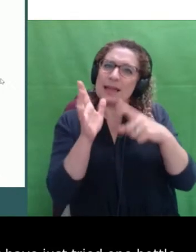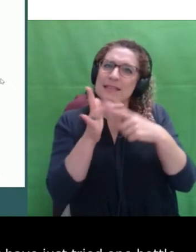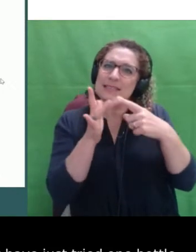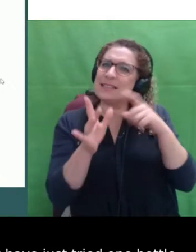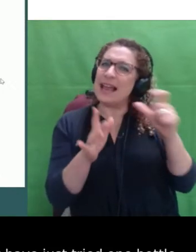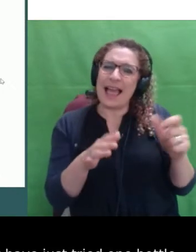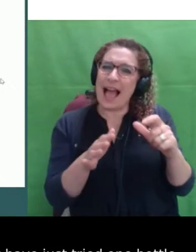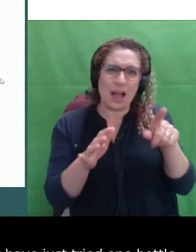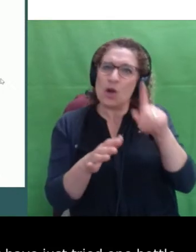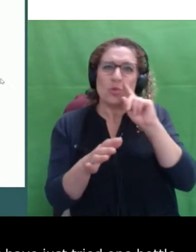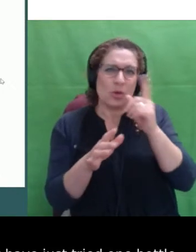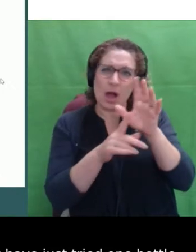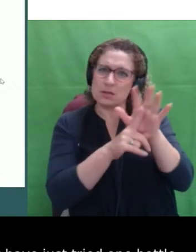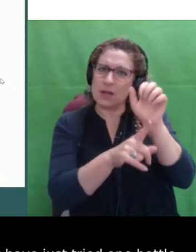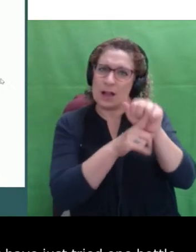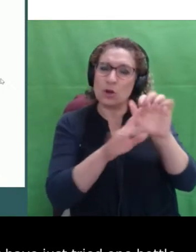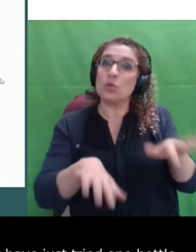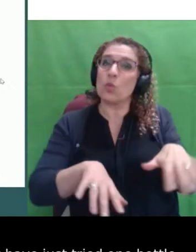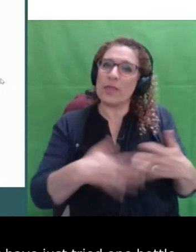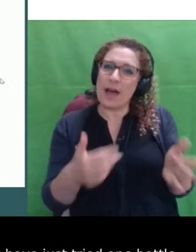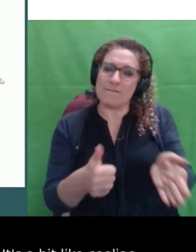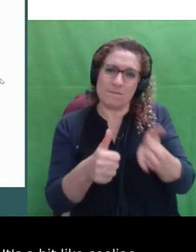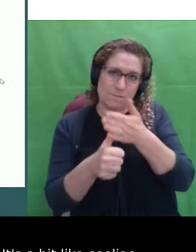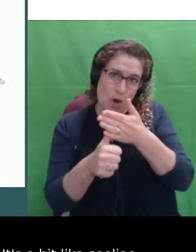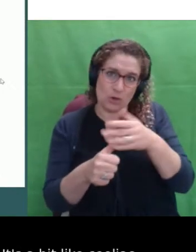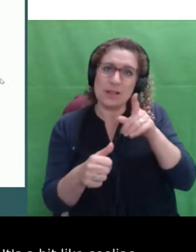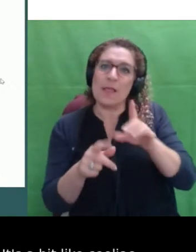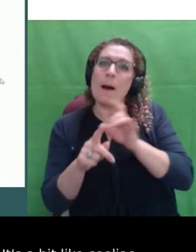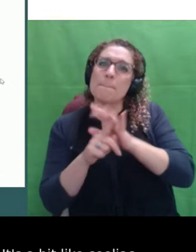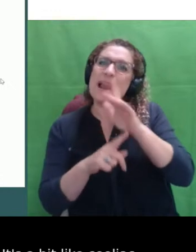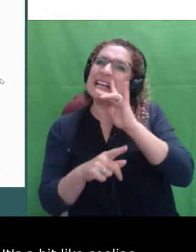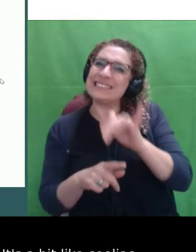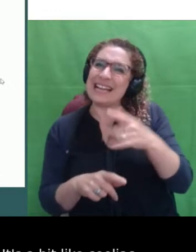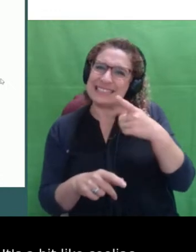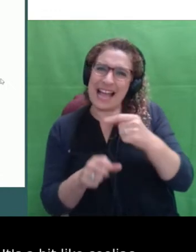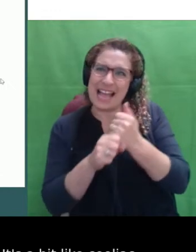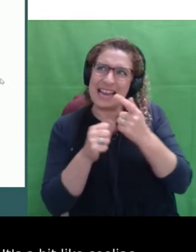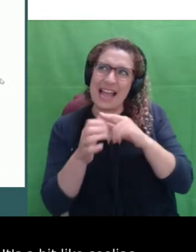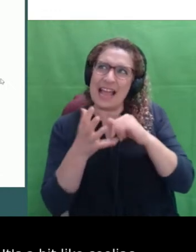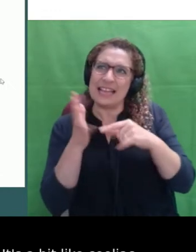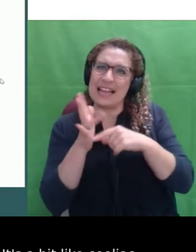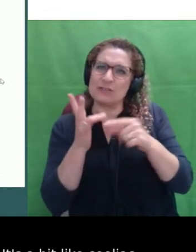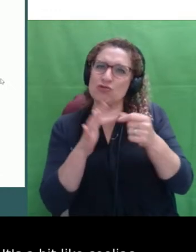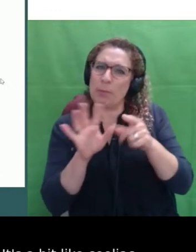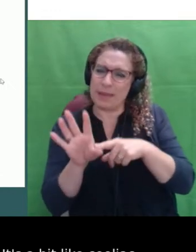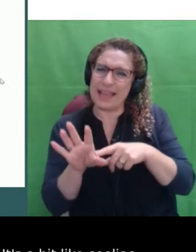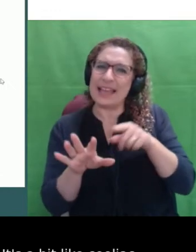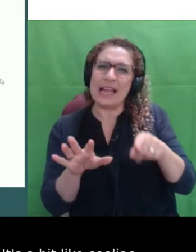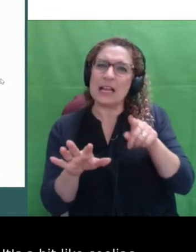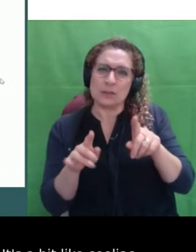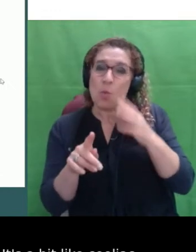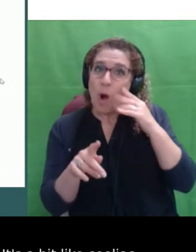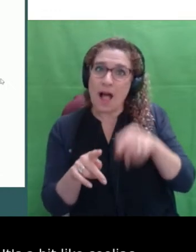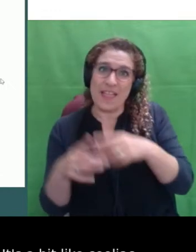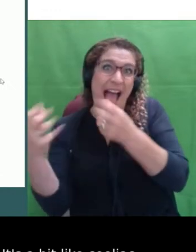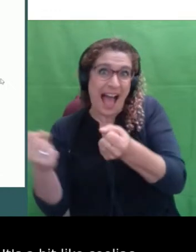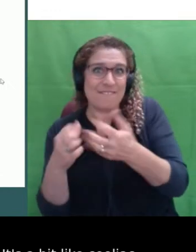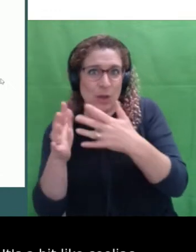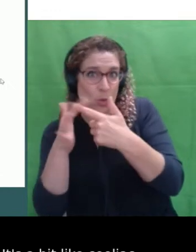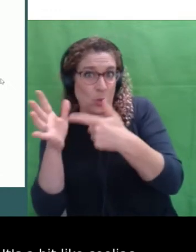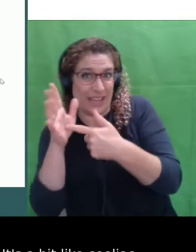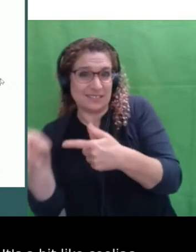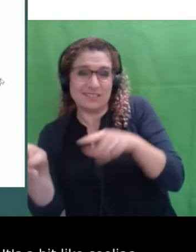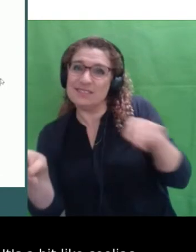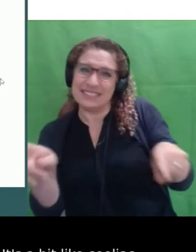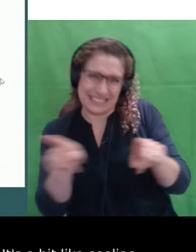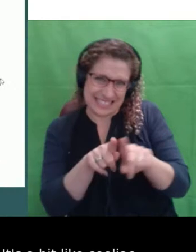disease without the blood tests and the gastroscopy while someone's on wheat it's the same thing for allergy you have to diagnose it correctly and that means